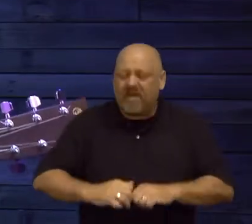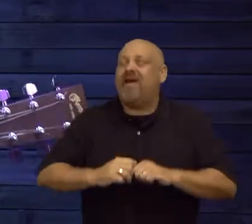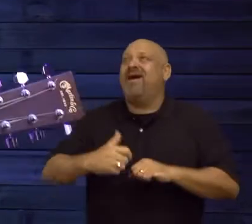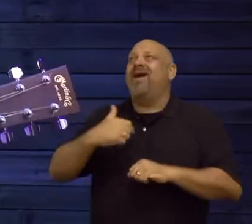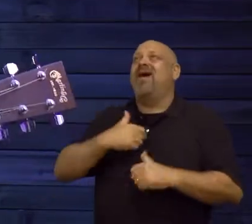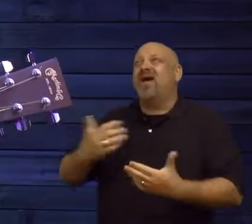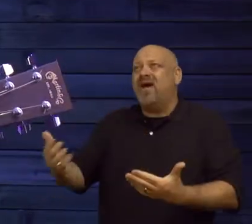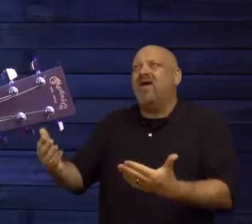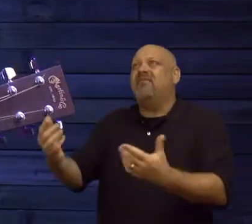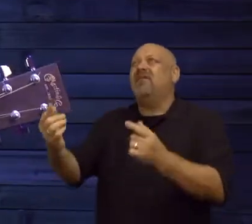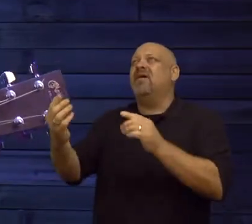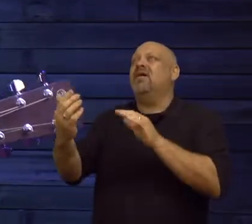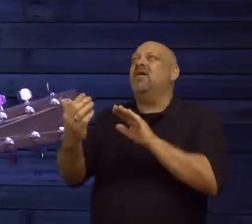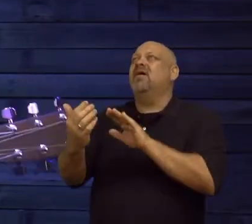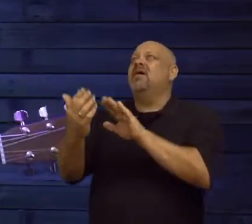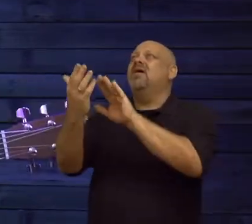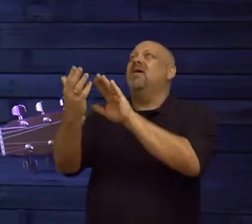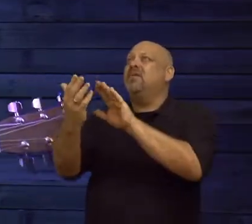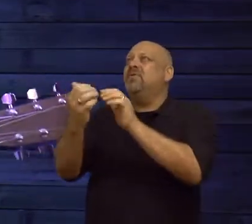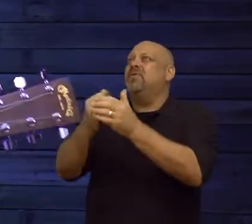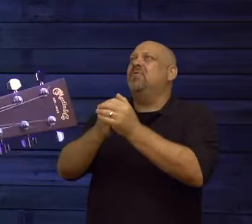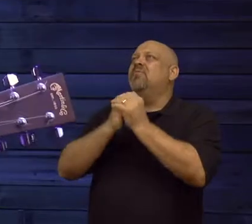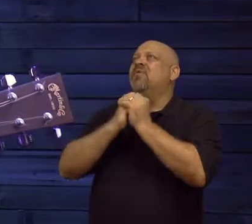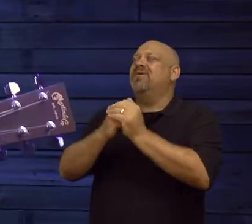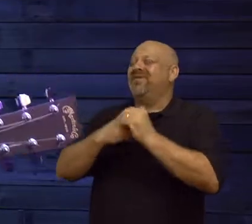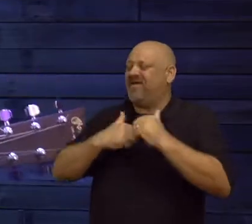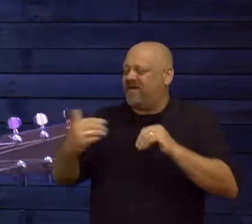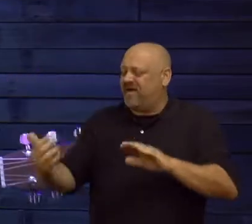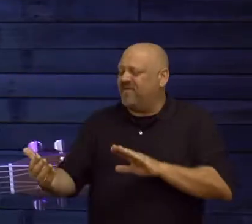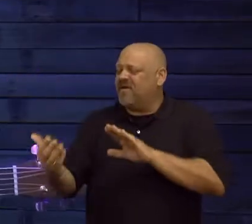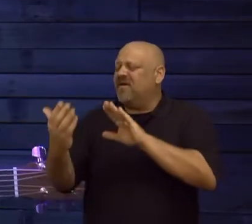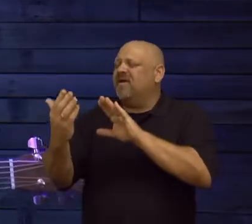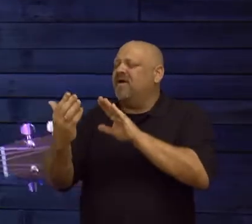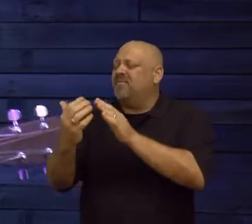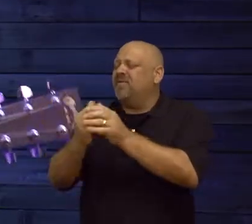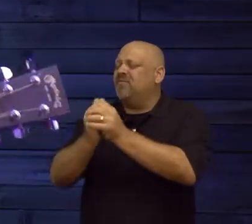to worship. I've come to